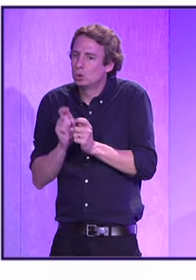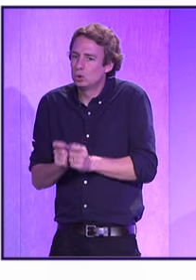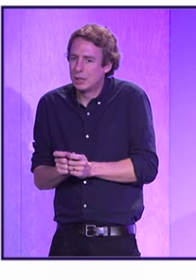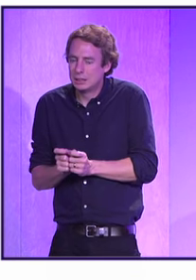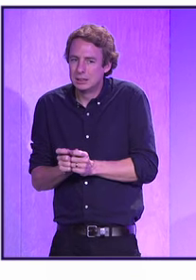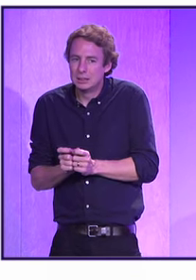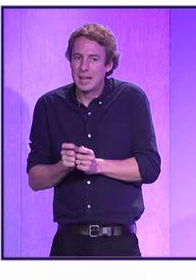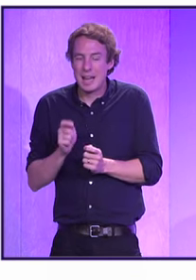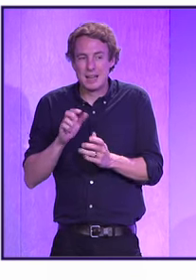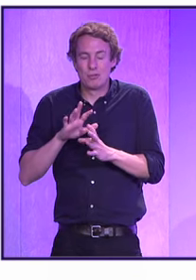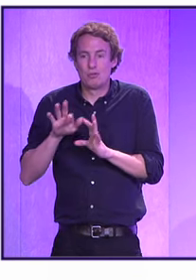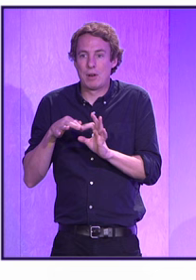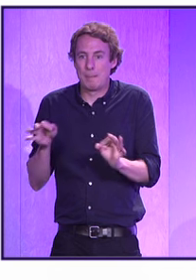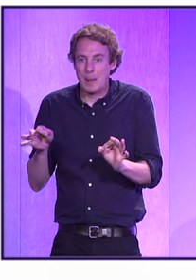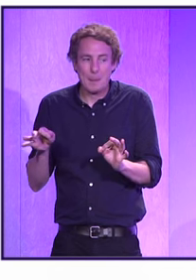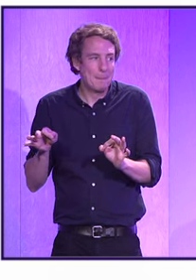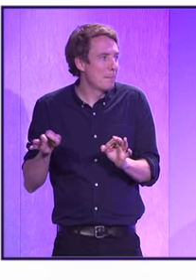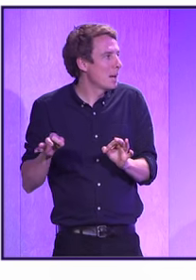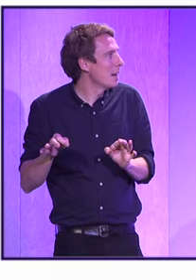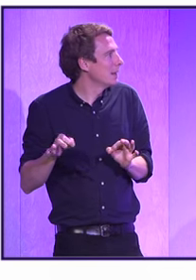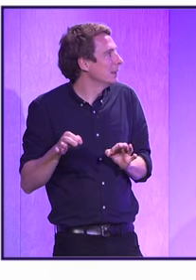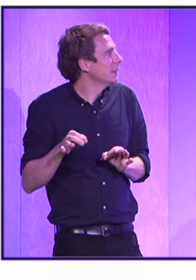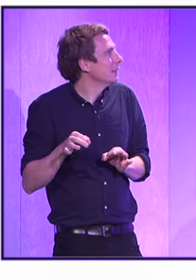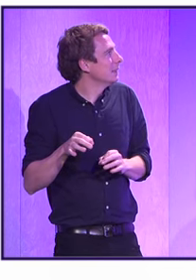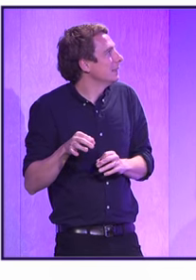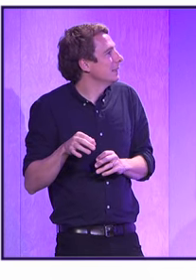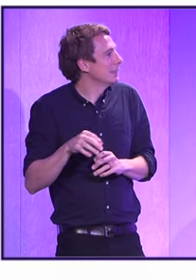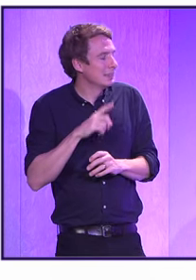huge impact in the environment. And as I wrap up my